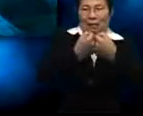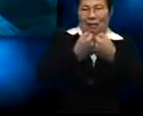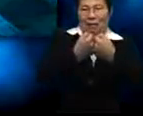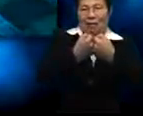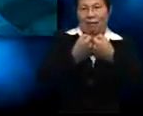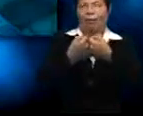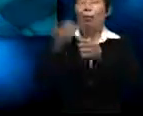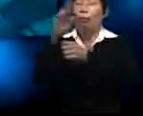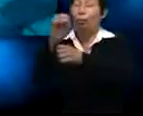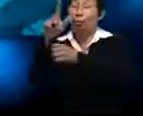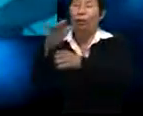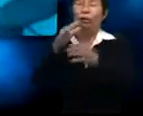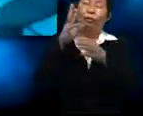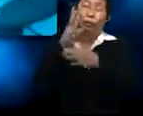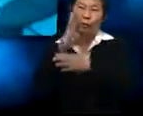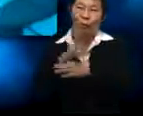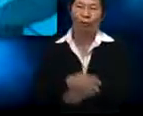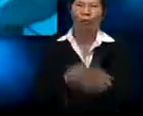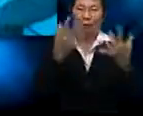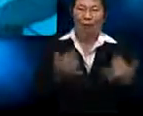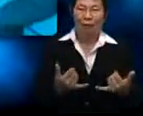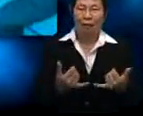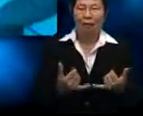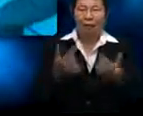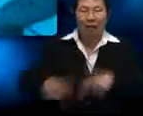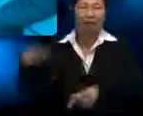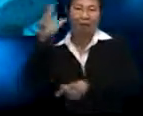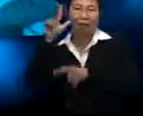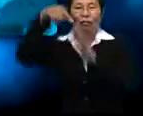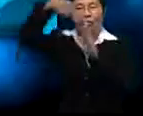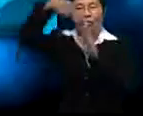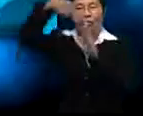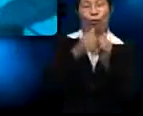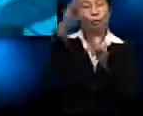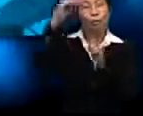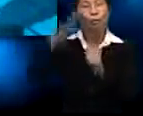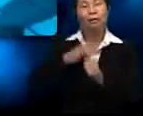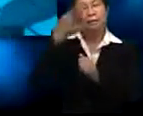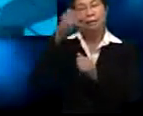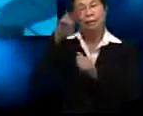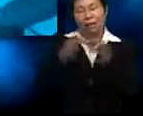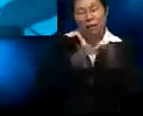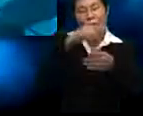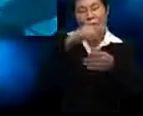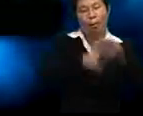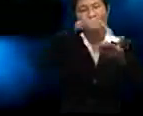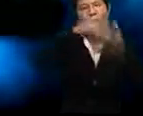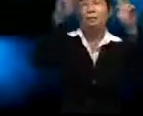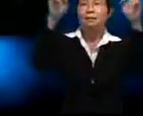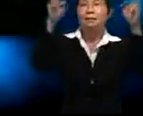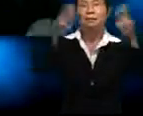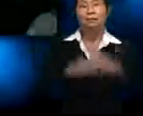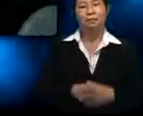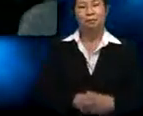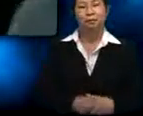between the molecules of the liquid. Now, let's listen further to Mr. Cheng's explanation on this subject.